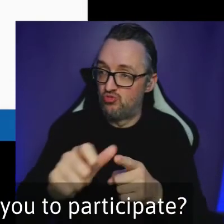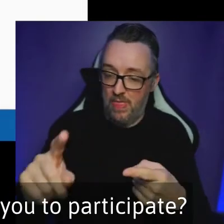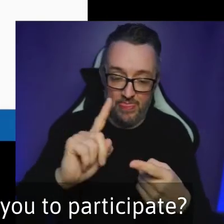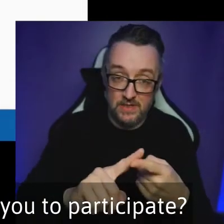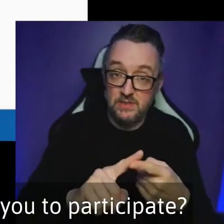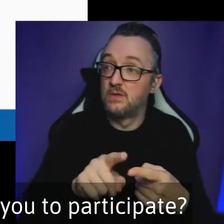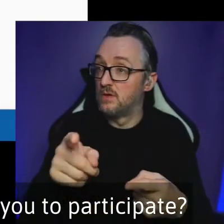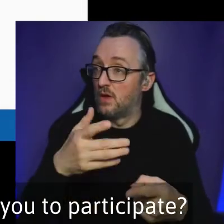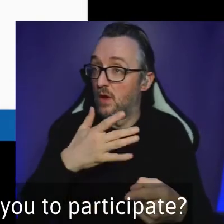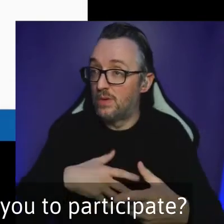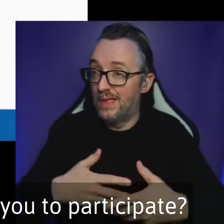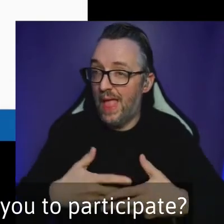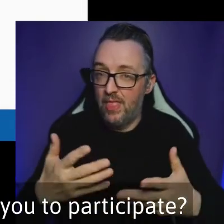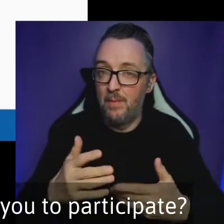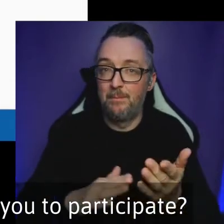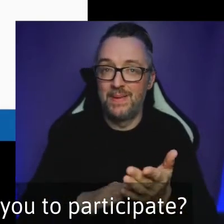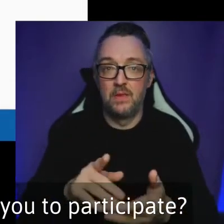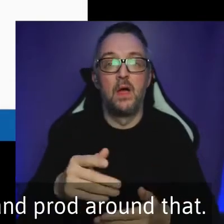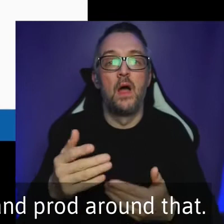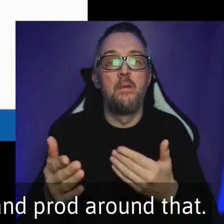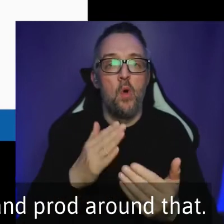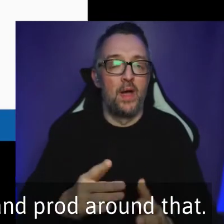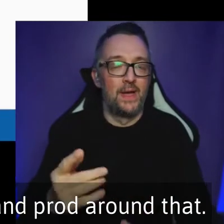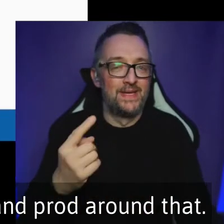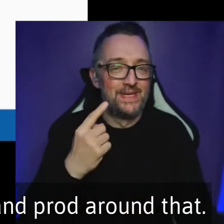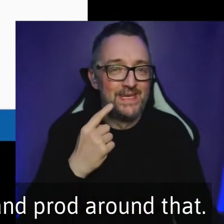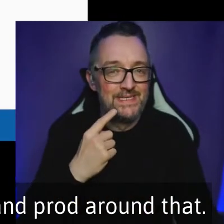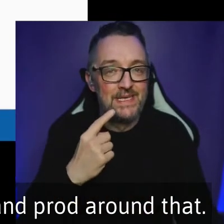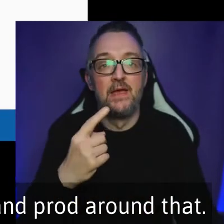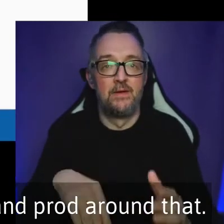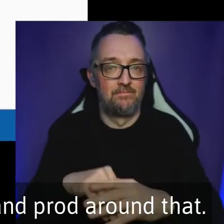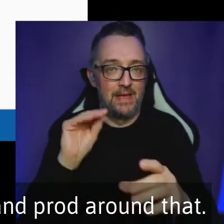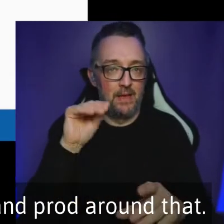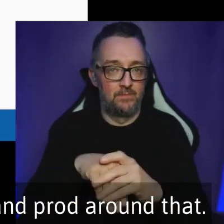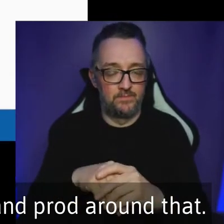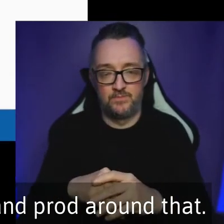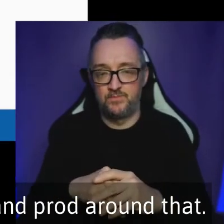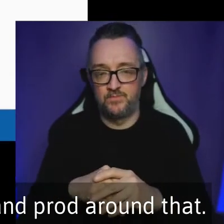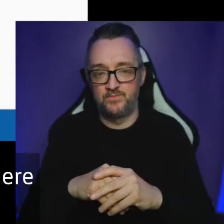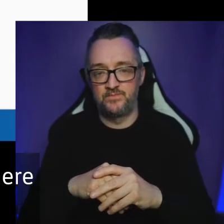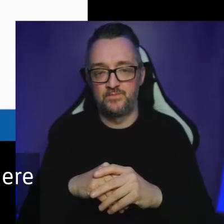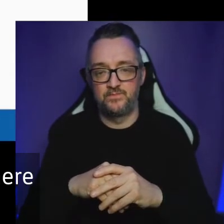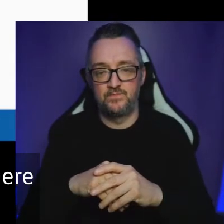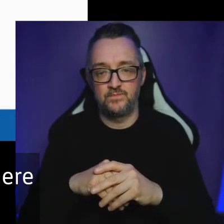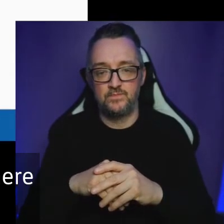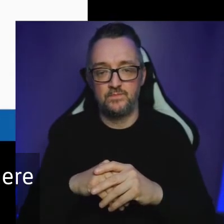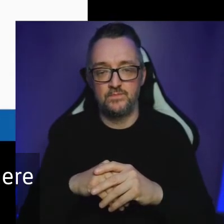Is there anything we can do to make it easier for you to participate? So we've got ways that we can kind of try and poke and prod around that. We also want to